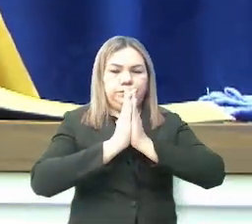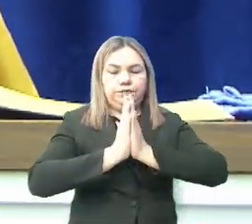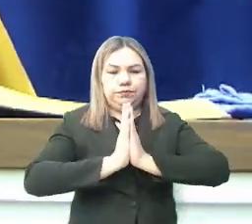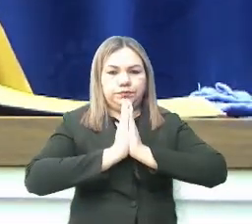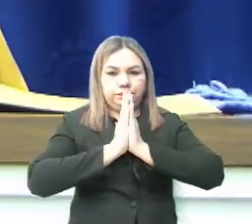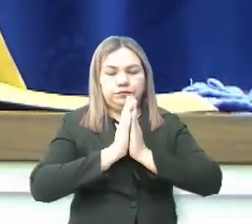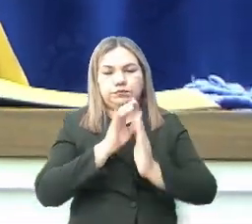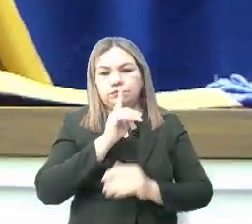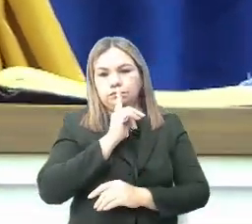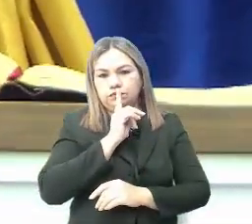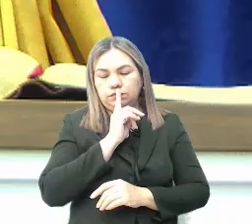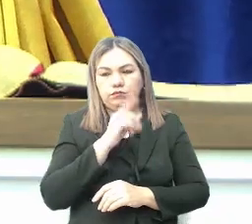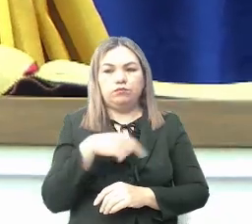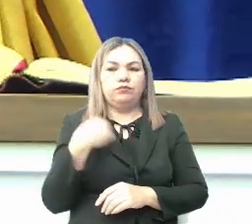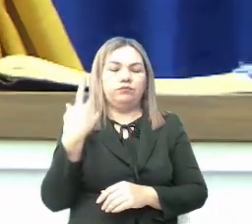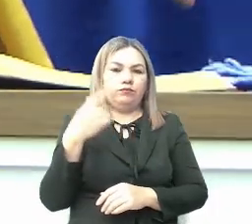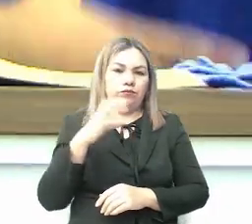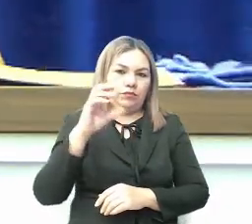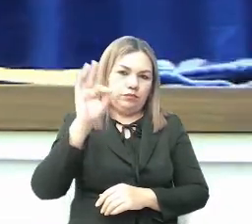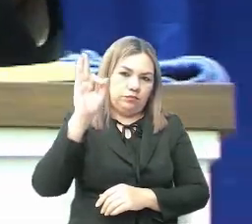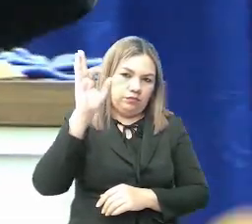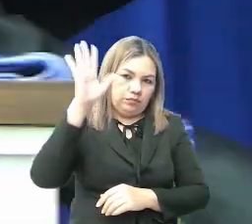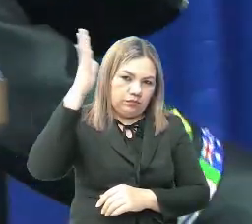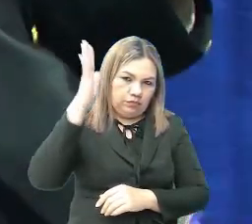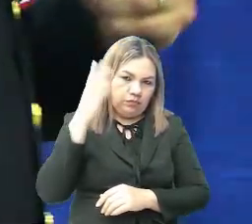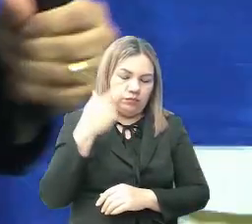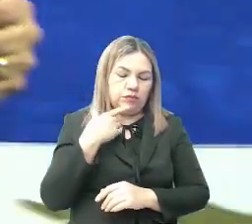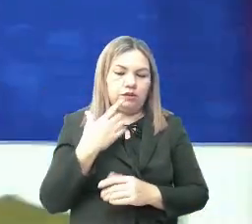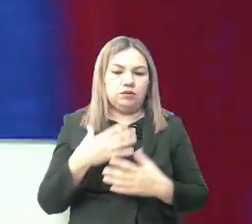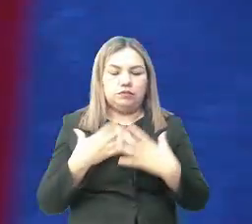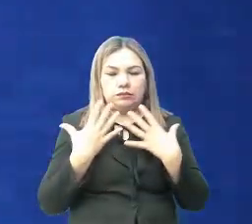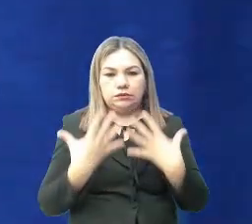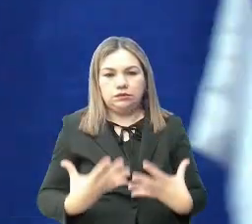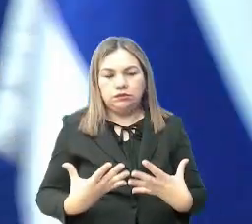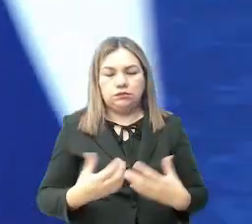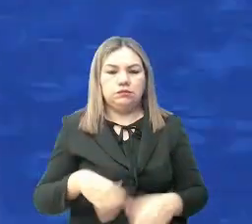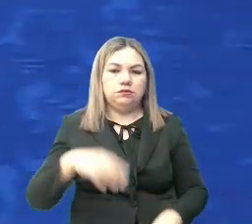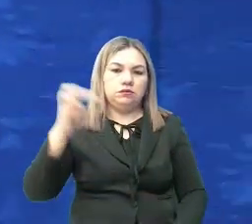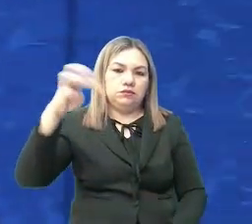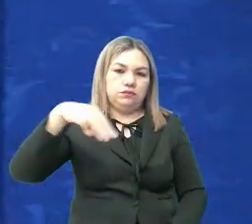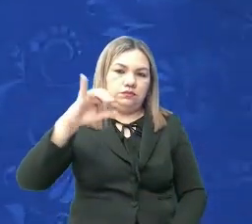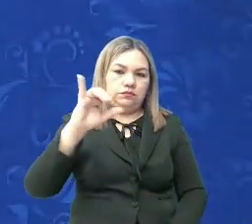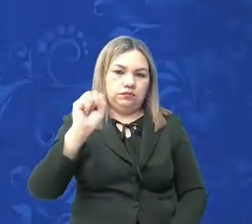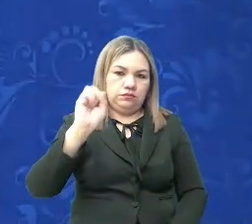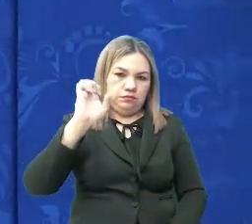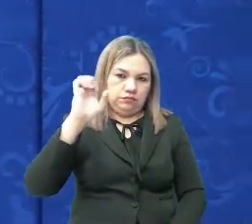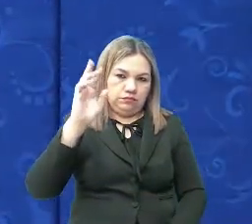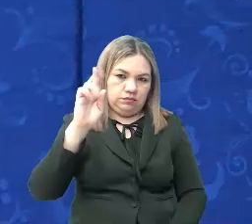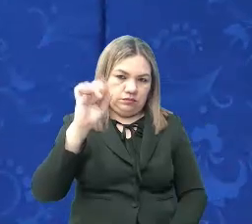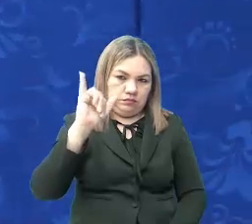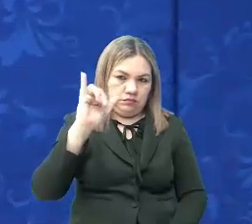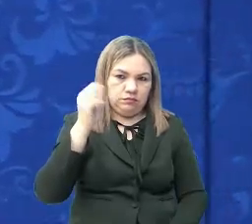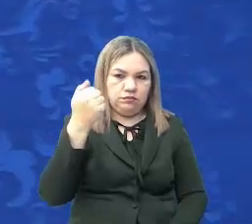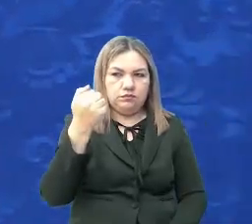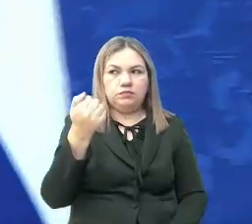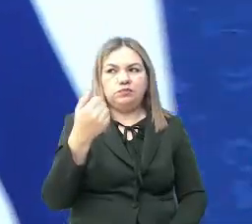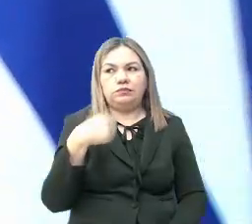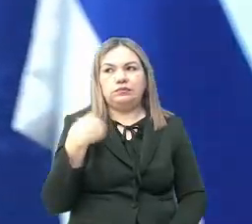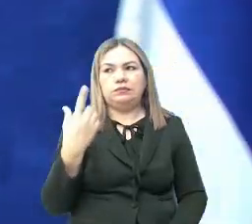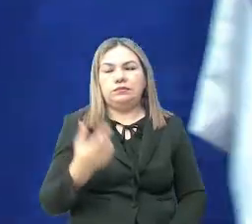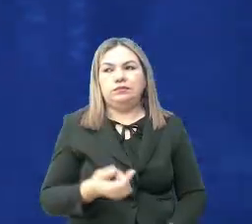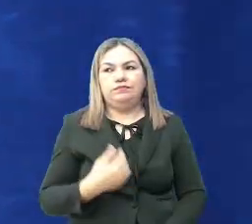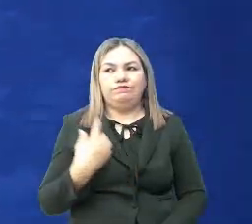Claiming, say, Father, help me. God, help me. I'm tired of this miserable life. That means